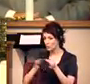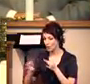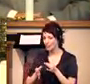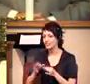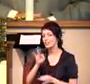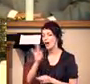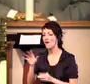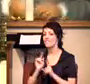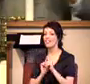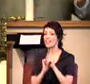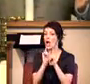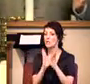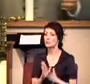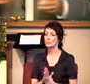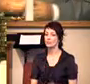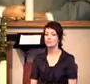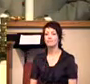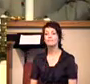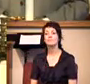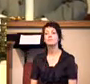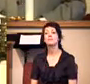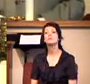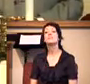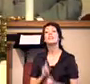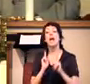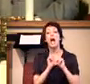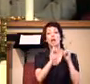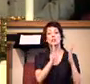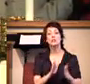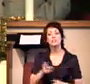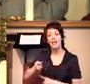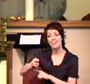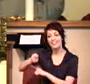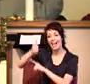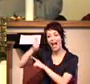ushers. Will the ushers and acolytes now please come forward?